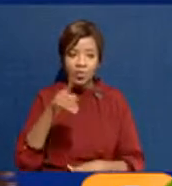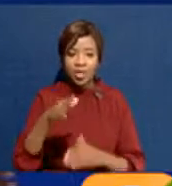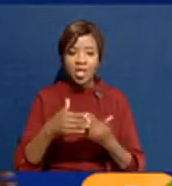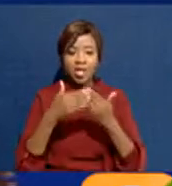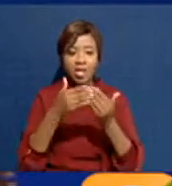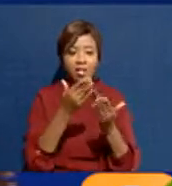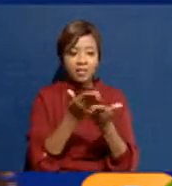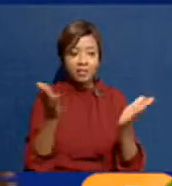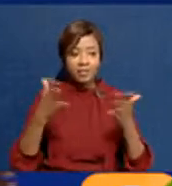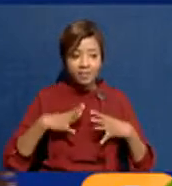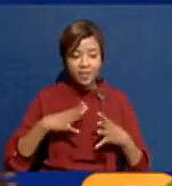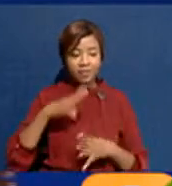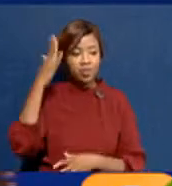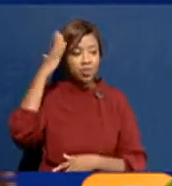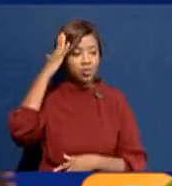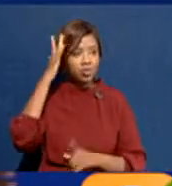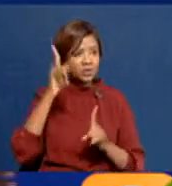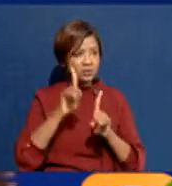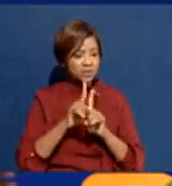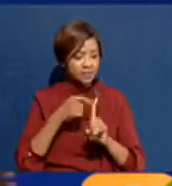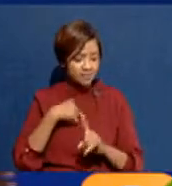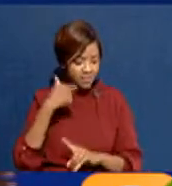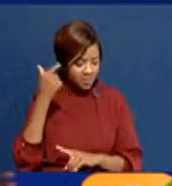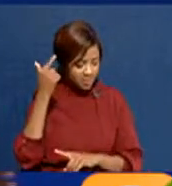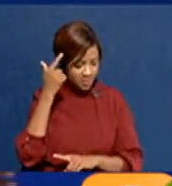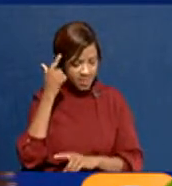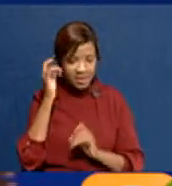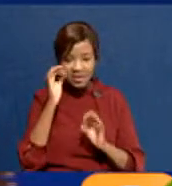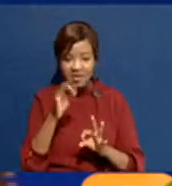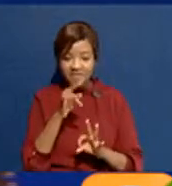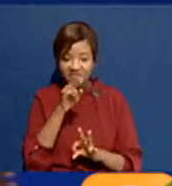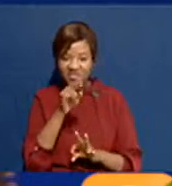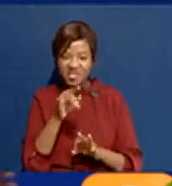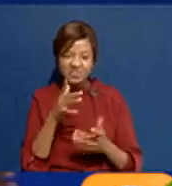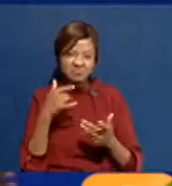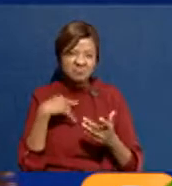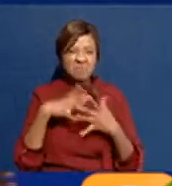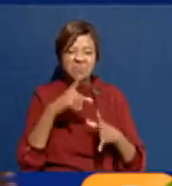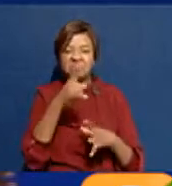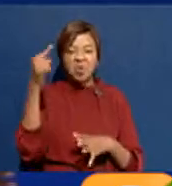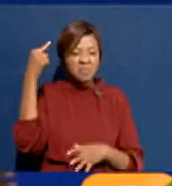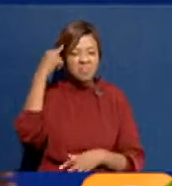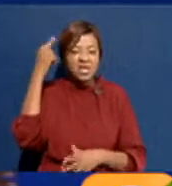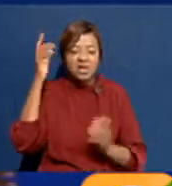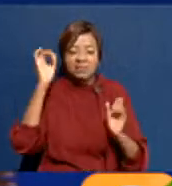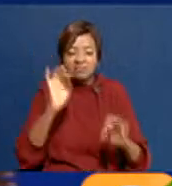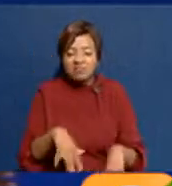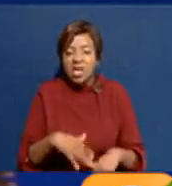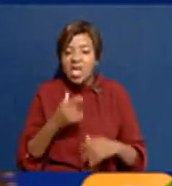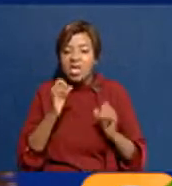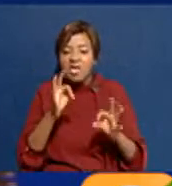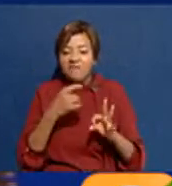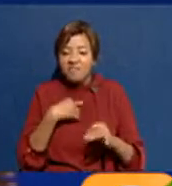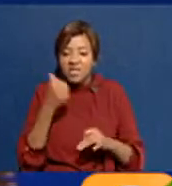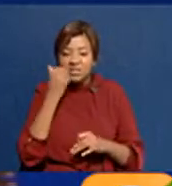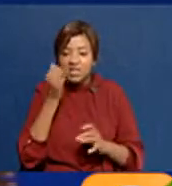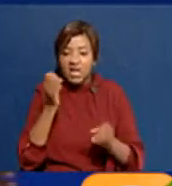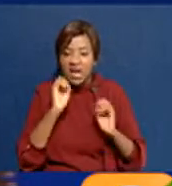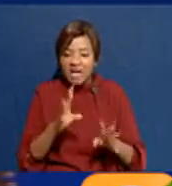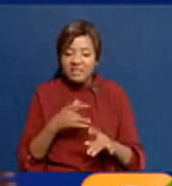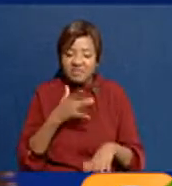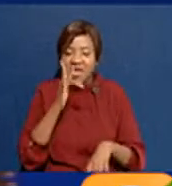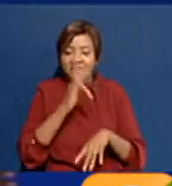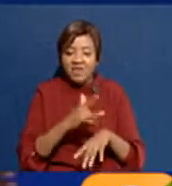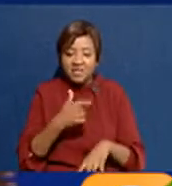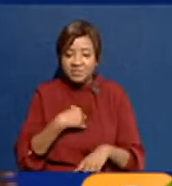And as I was saying, I think so long as it does not touch me, it is okay, it is out there. Yeah. But when it touches me, it